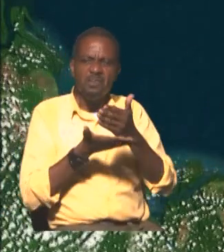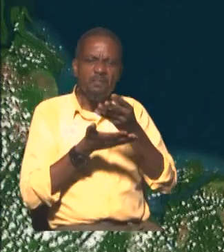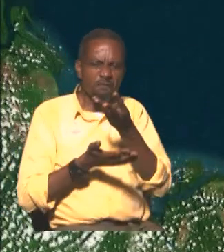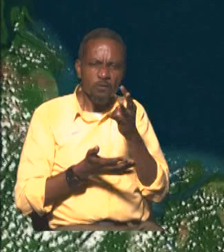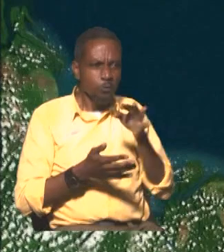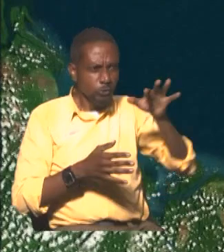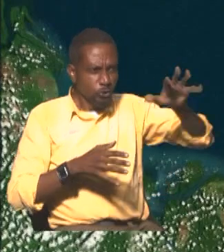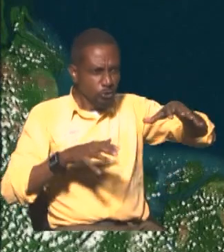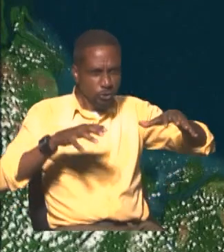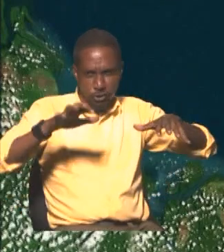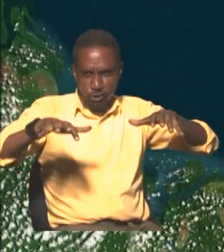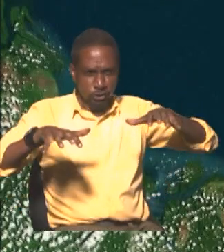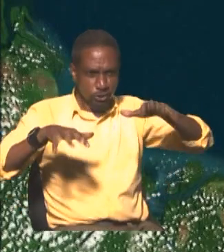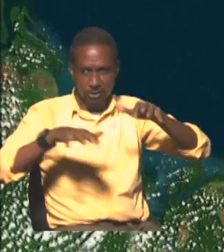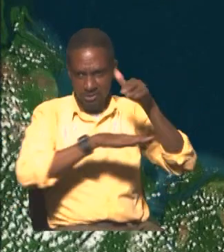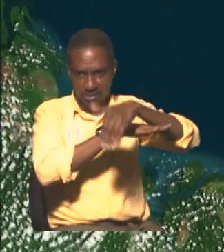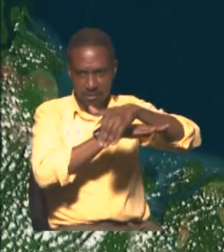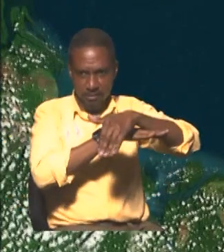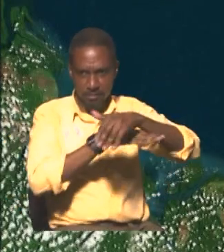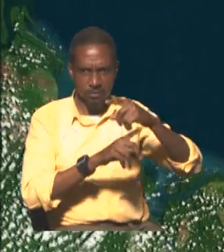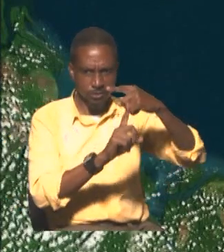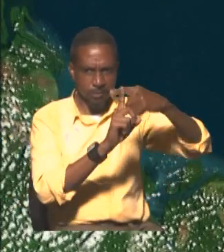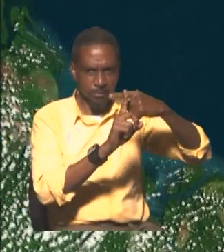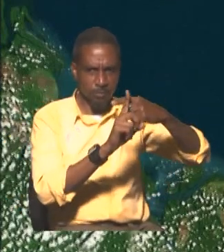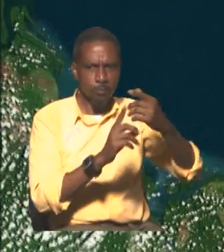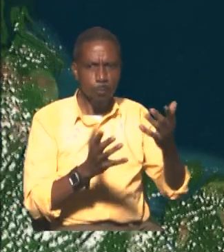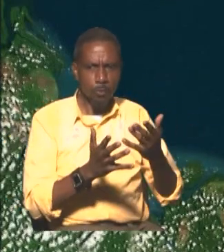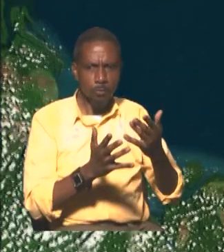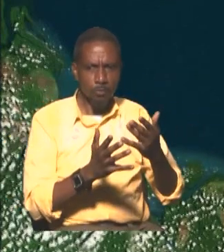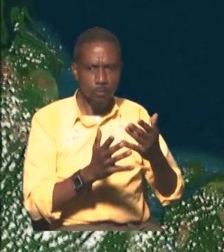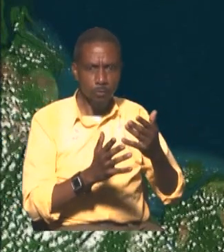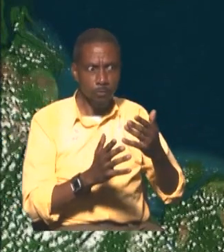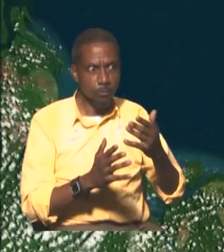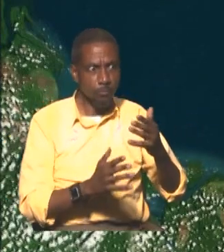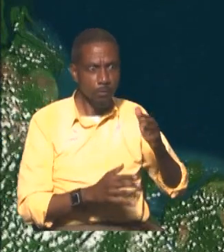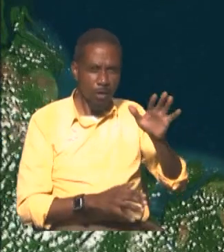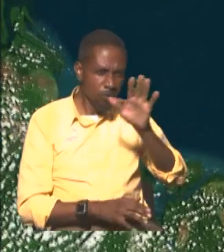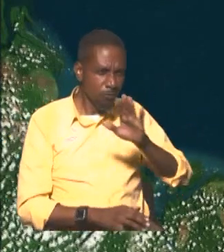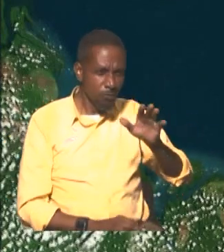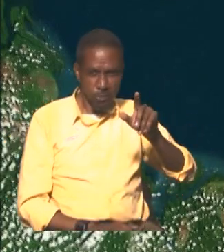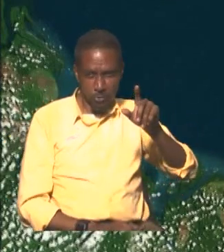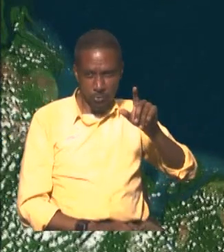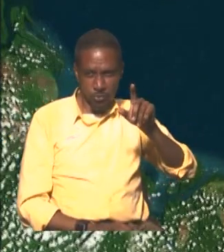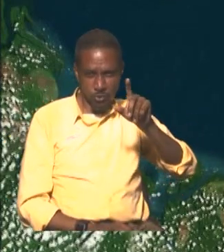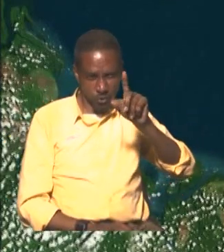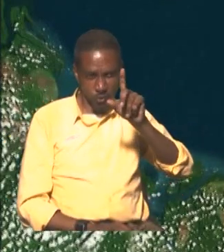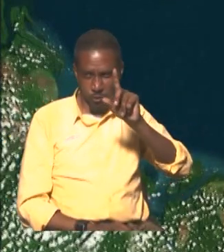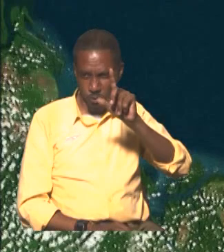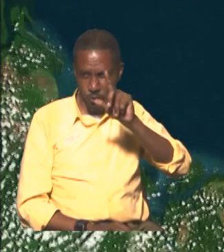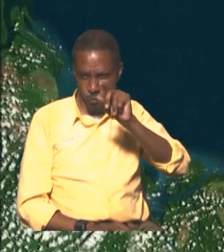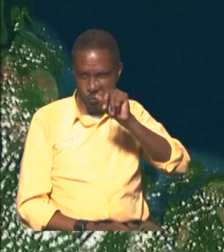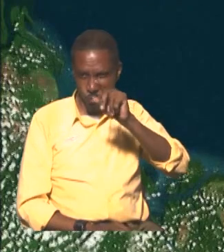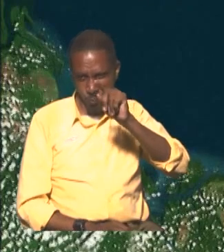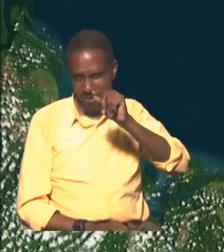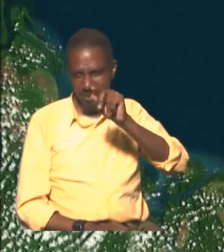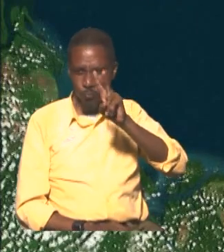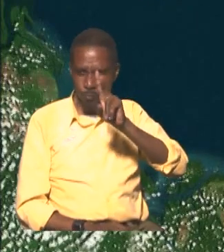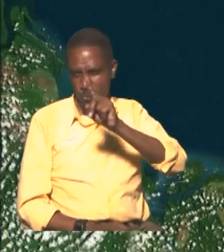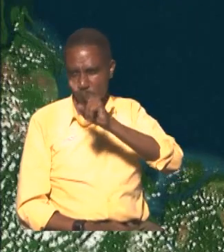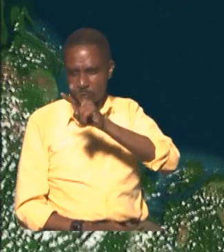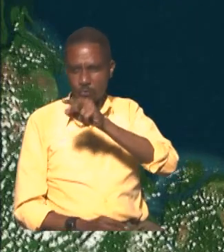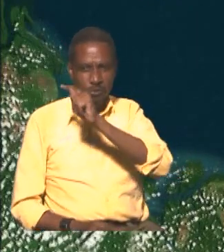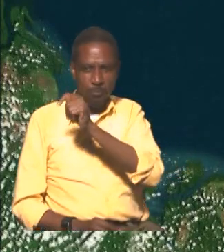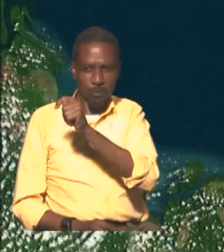the islands. Currently, temperatures are in the lower 20s or mid-20s for Tobago and higher 20s for Trinidad,